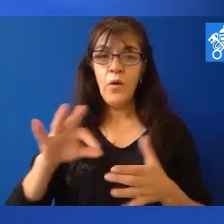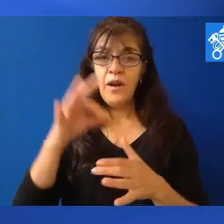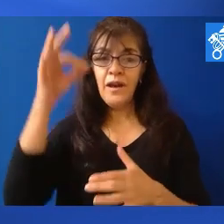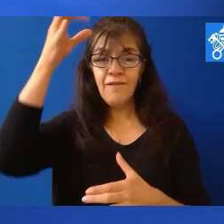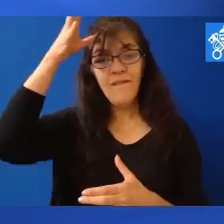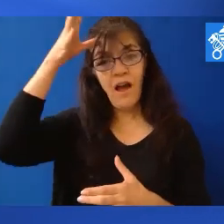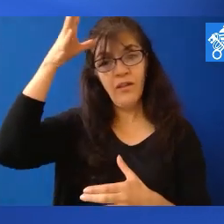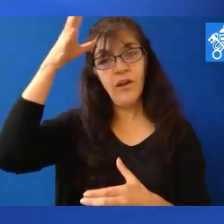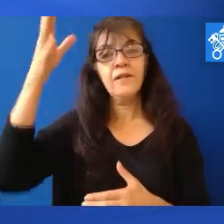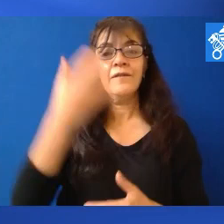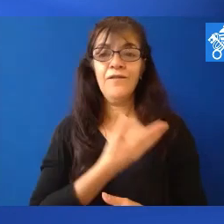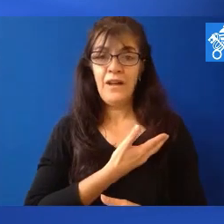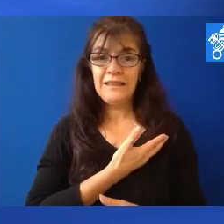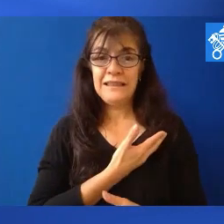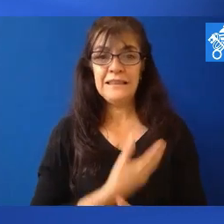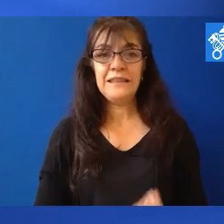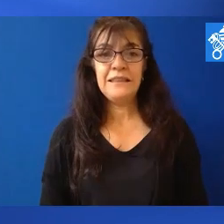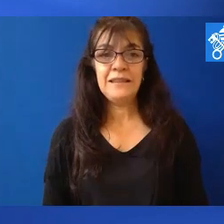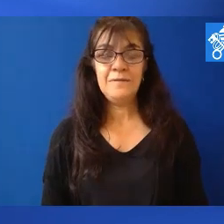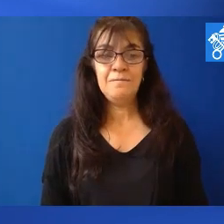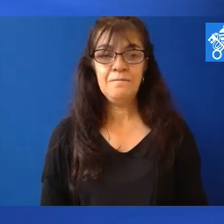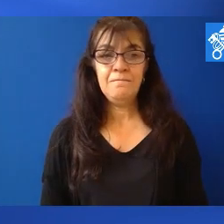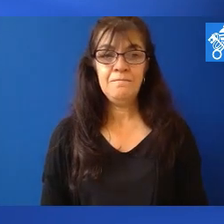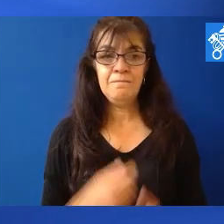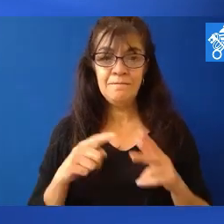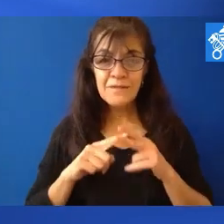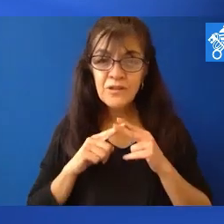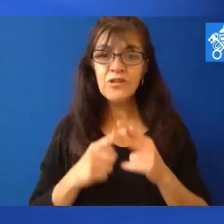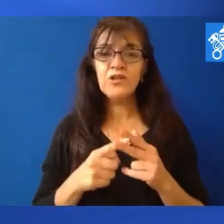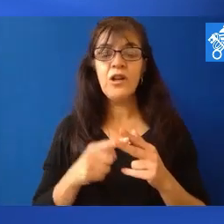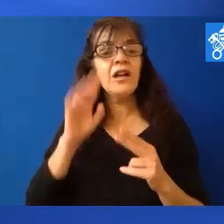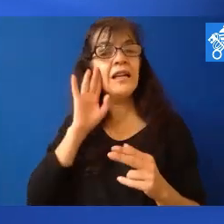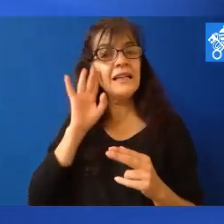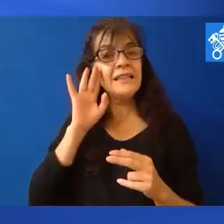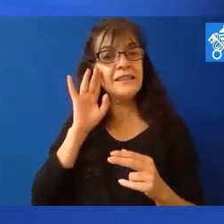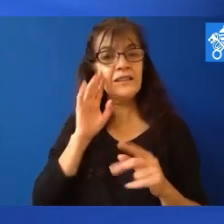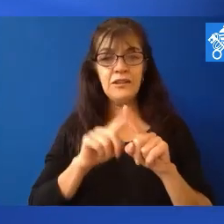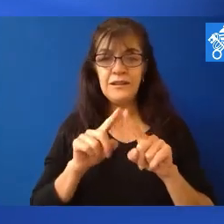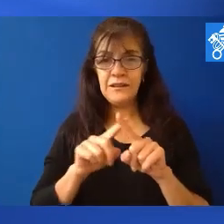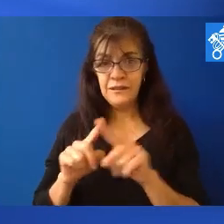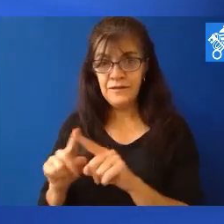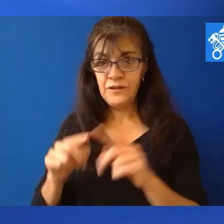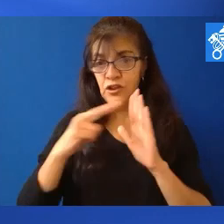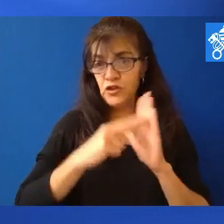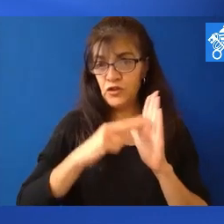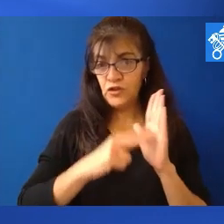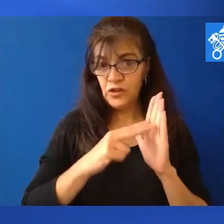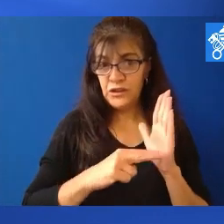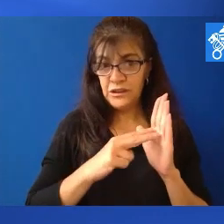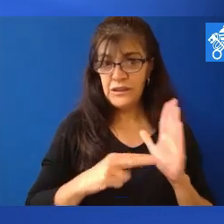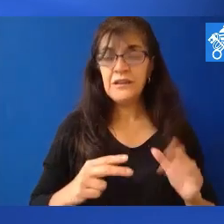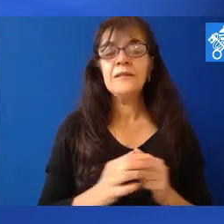Father, Pope Francis. We'll begin by listening to the